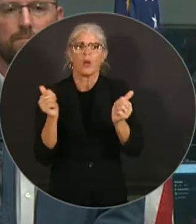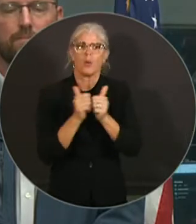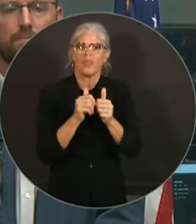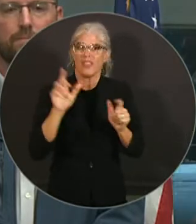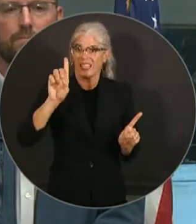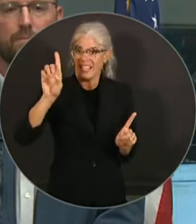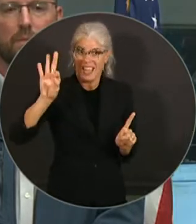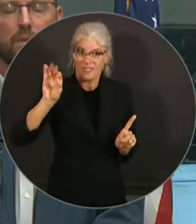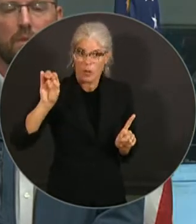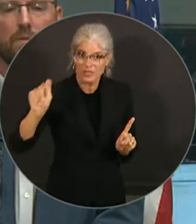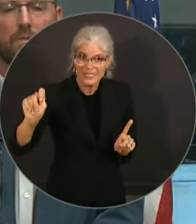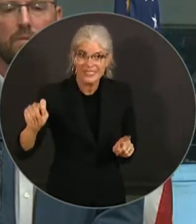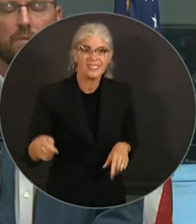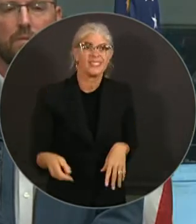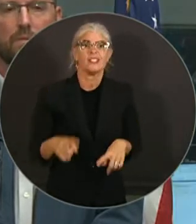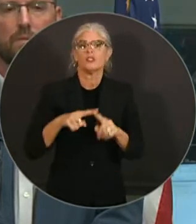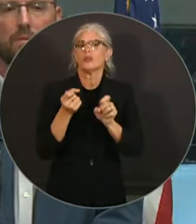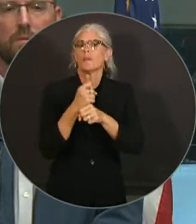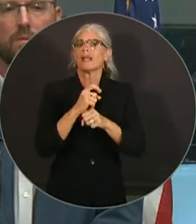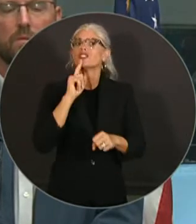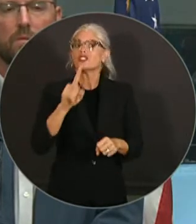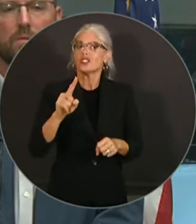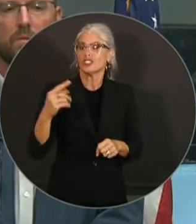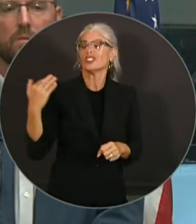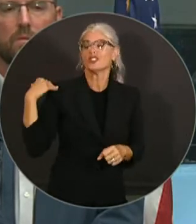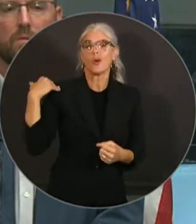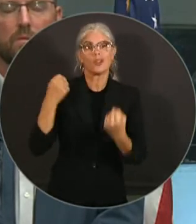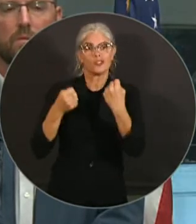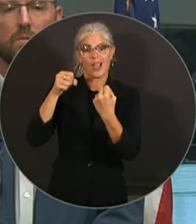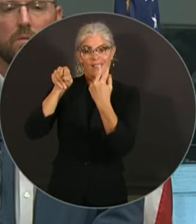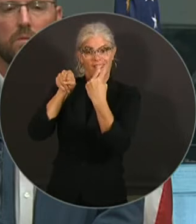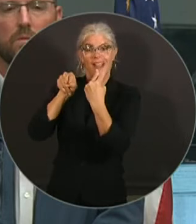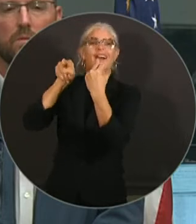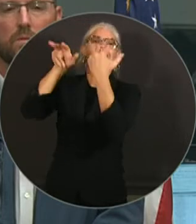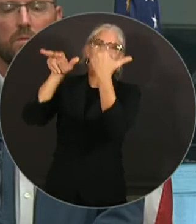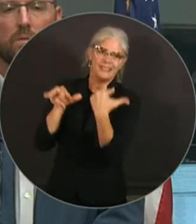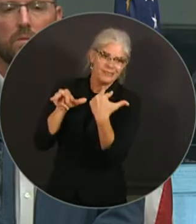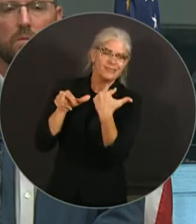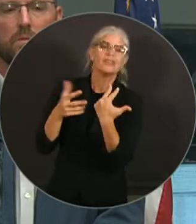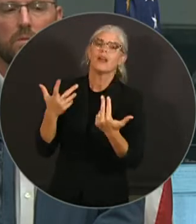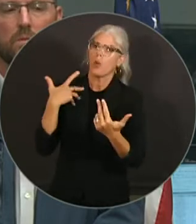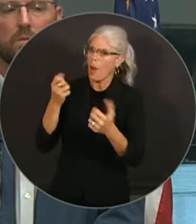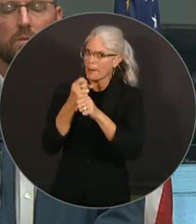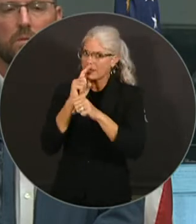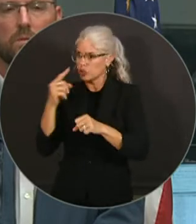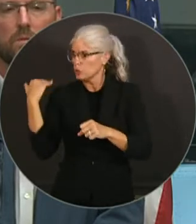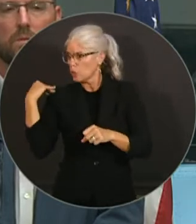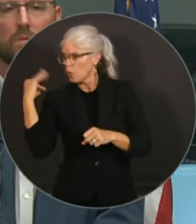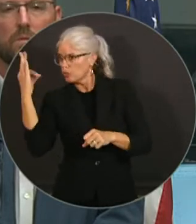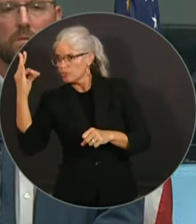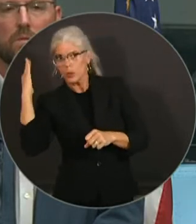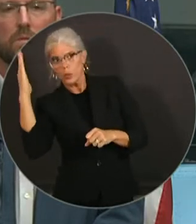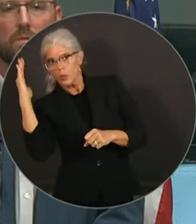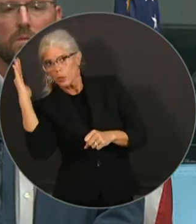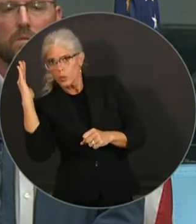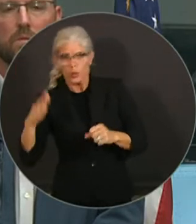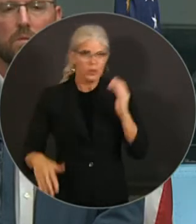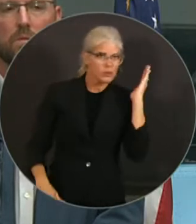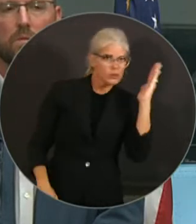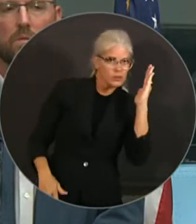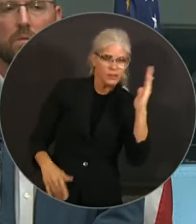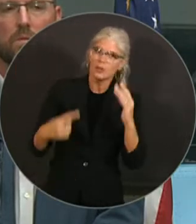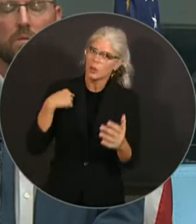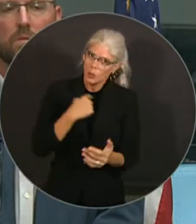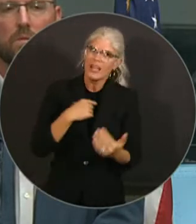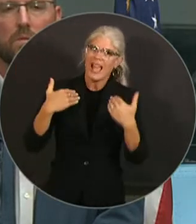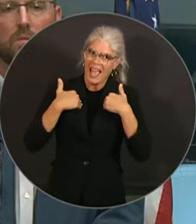make sure that the emergency shoulder use operation goes without any issue. I'm going to talk a little bit more specifically about that. We have our